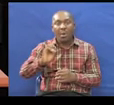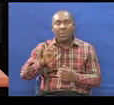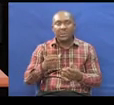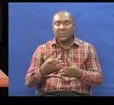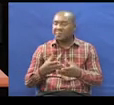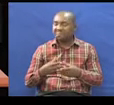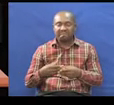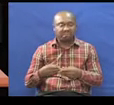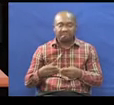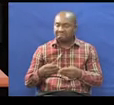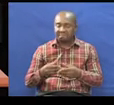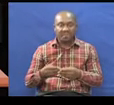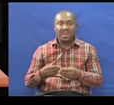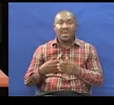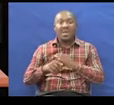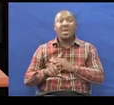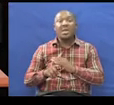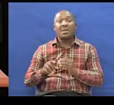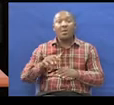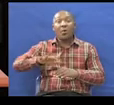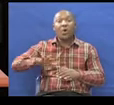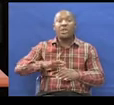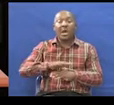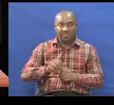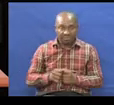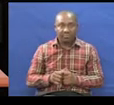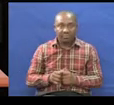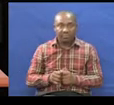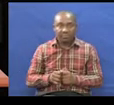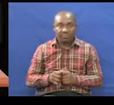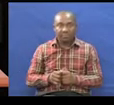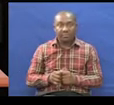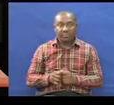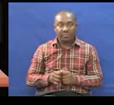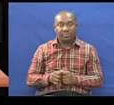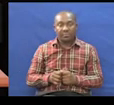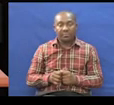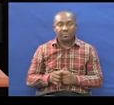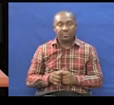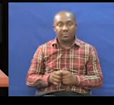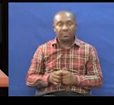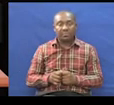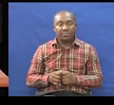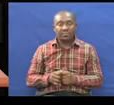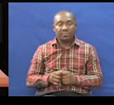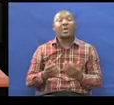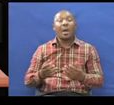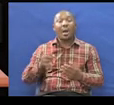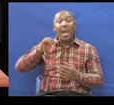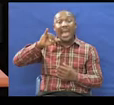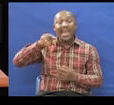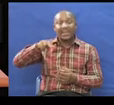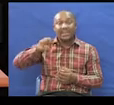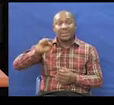is insoluble in water. Insoluble in water. The word